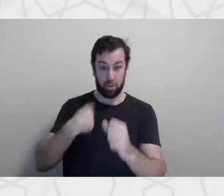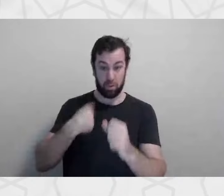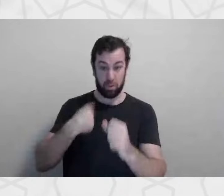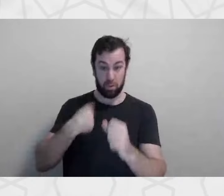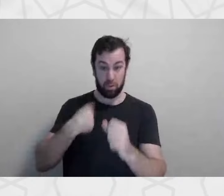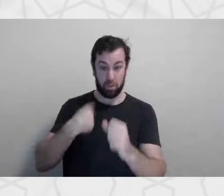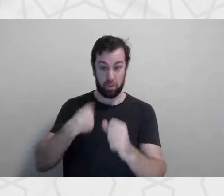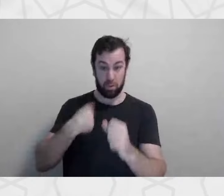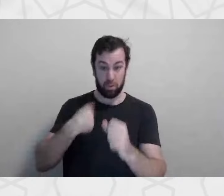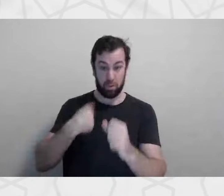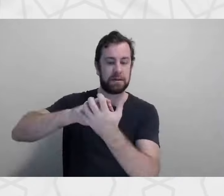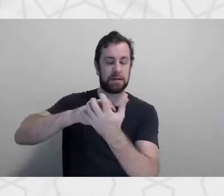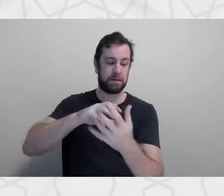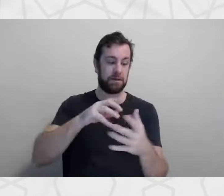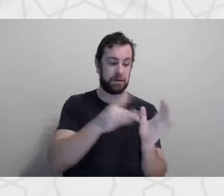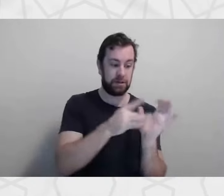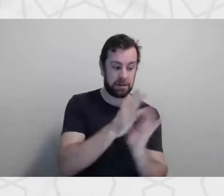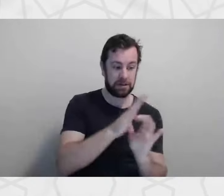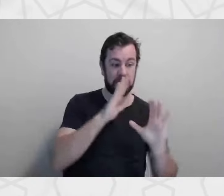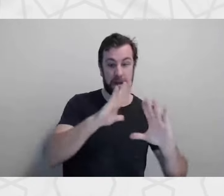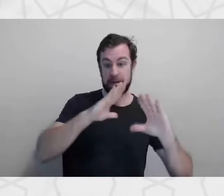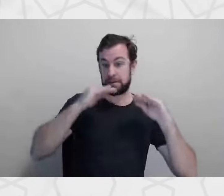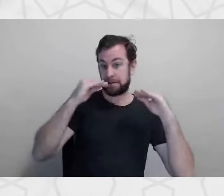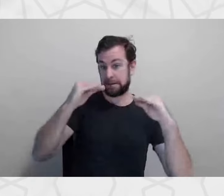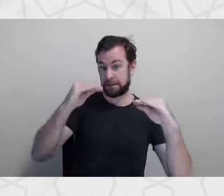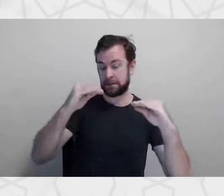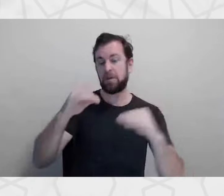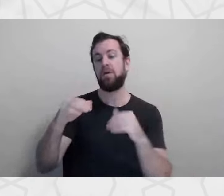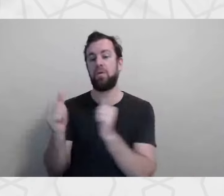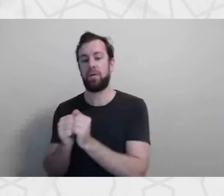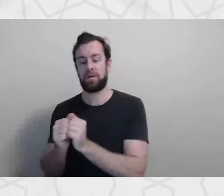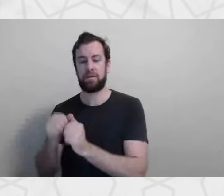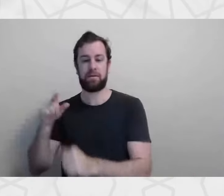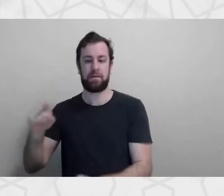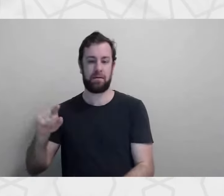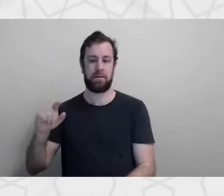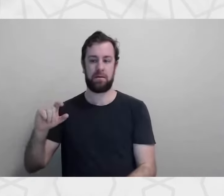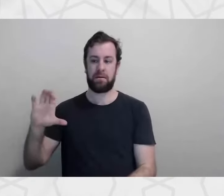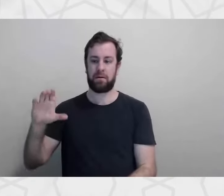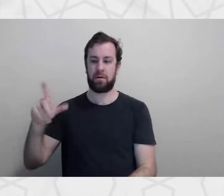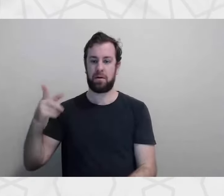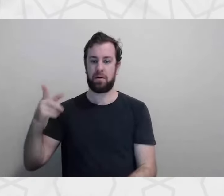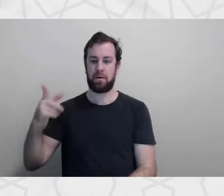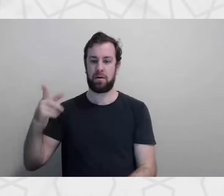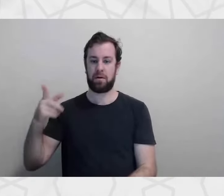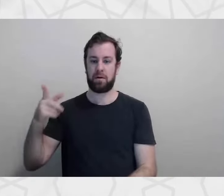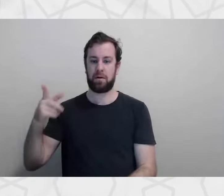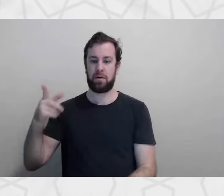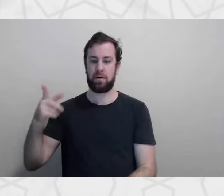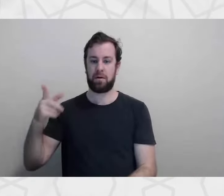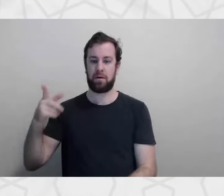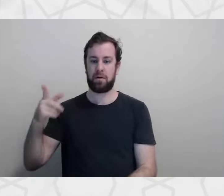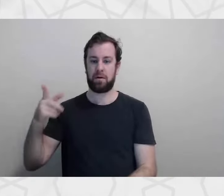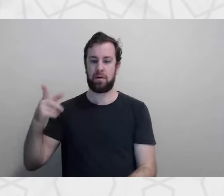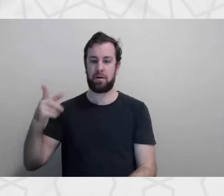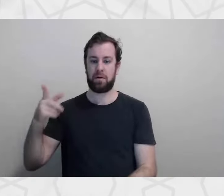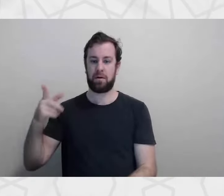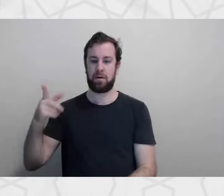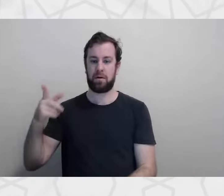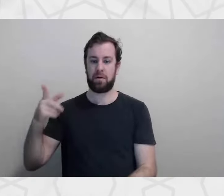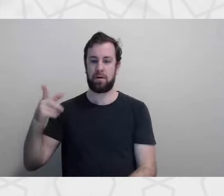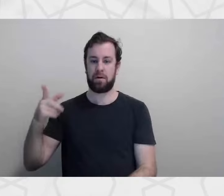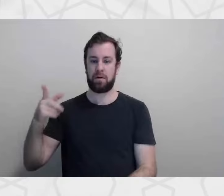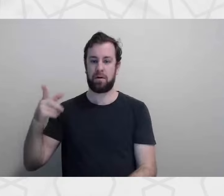the teachings of Jesus with Wathaniyah, with paganism.